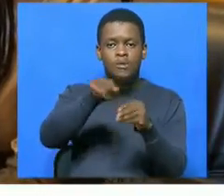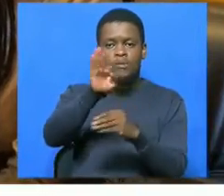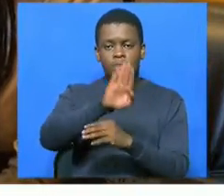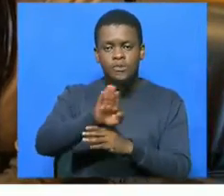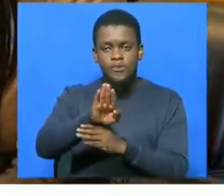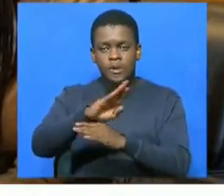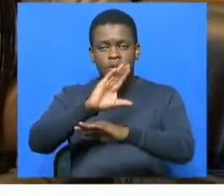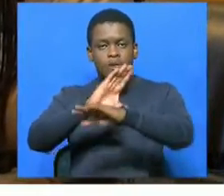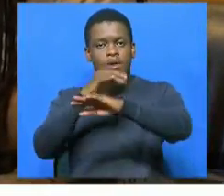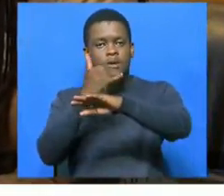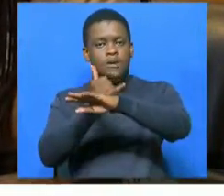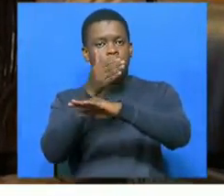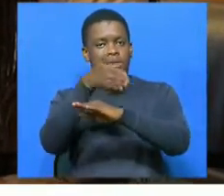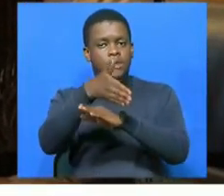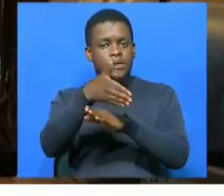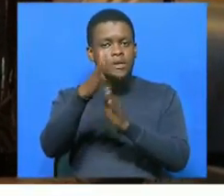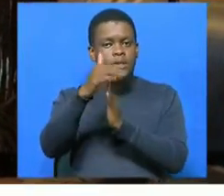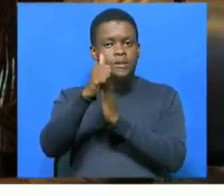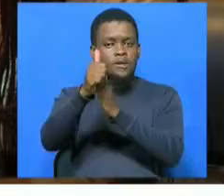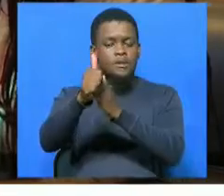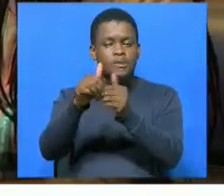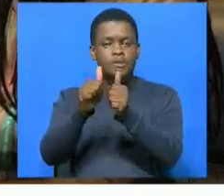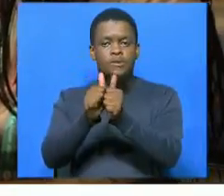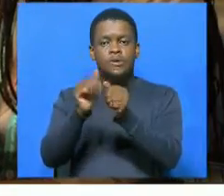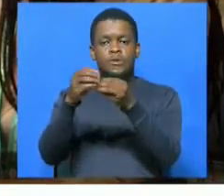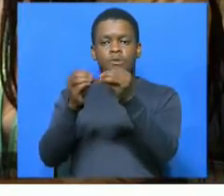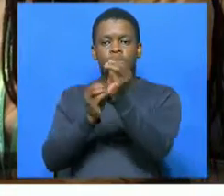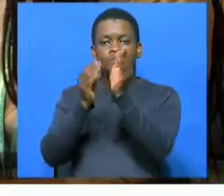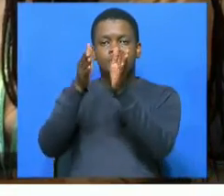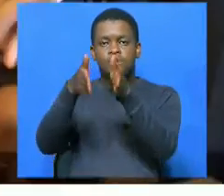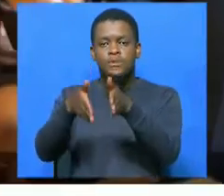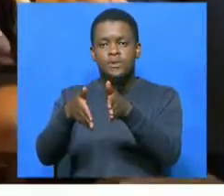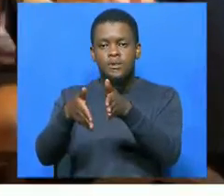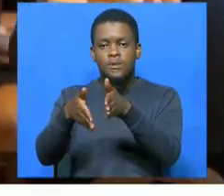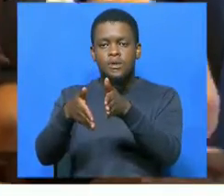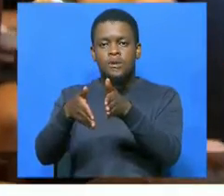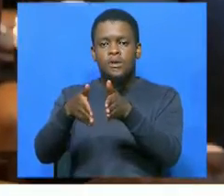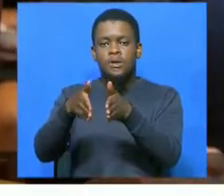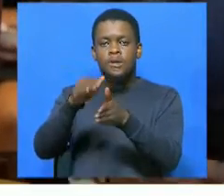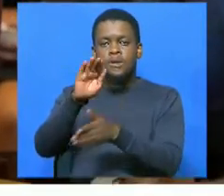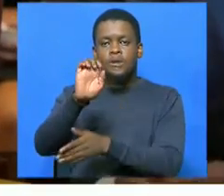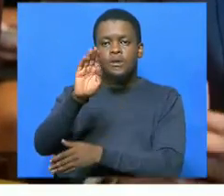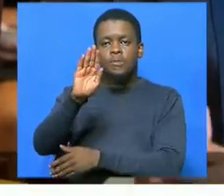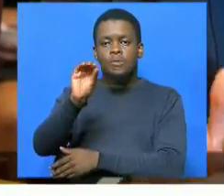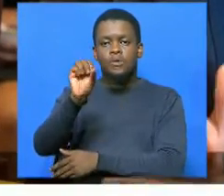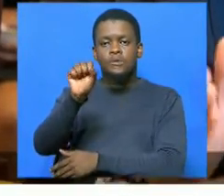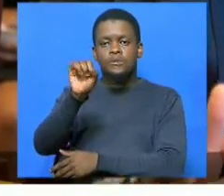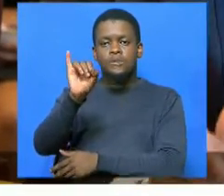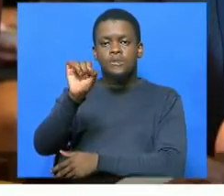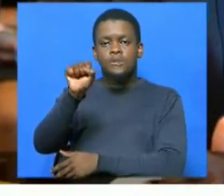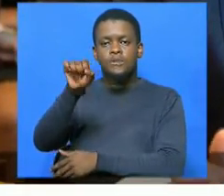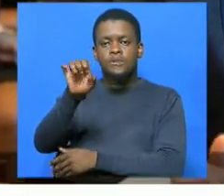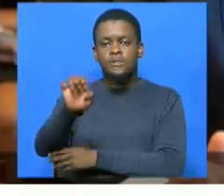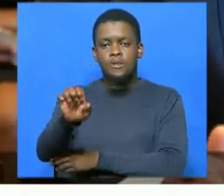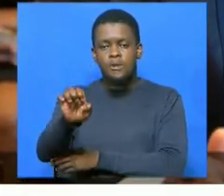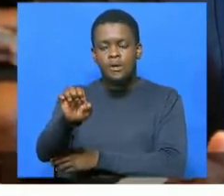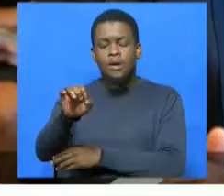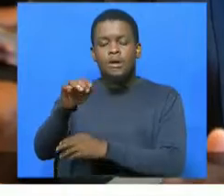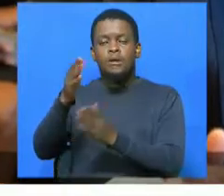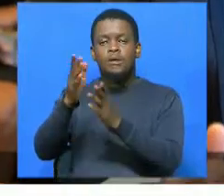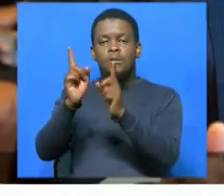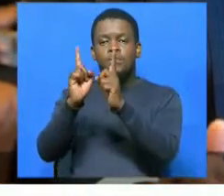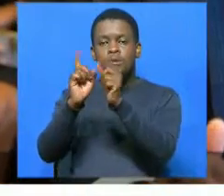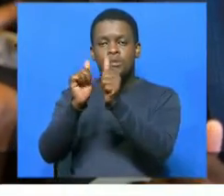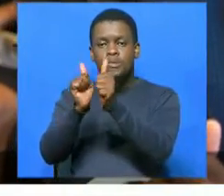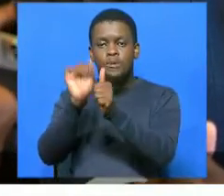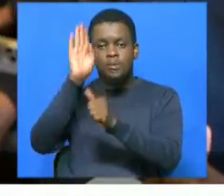company's executives, led by its Chief Executive Officer, Alain Ebosise, met with President Advocate Duma